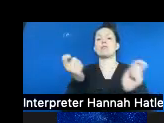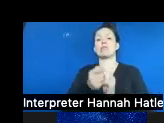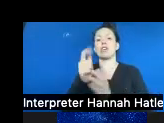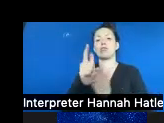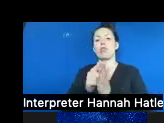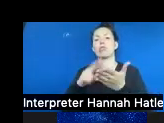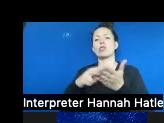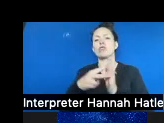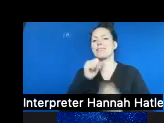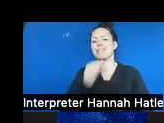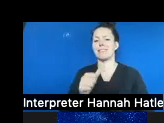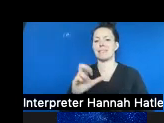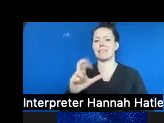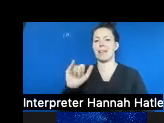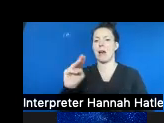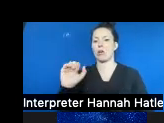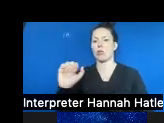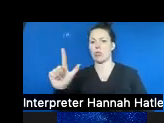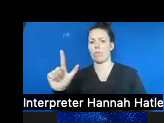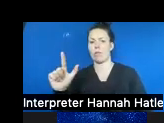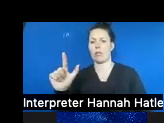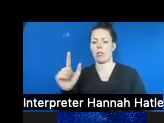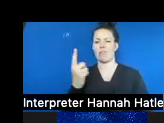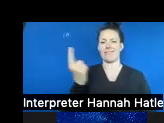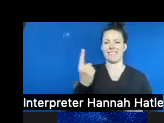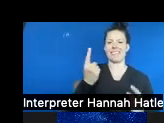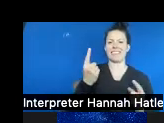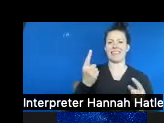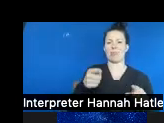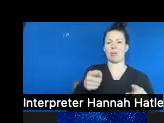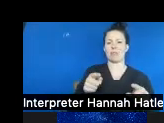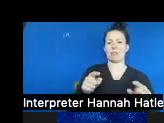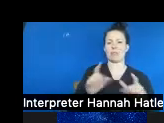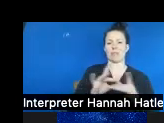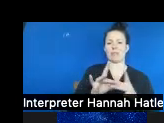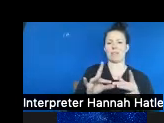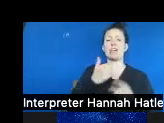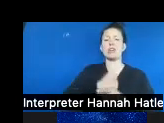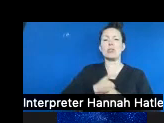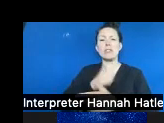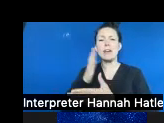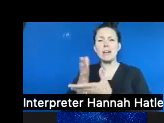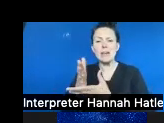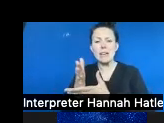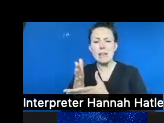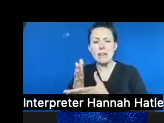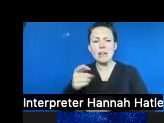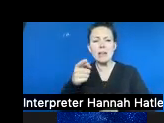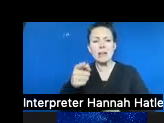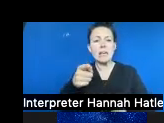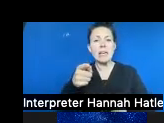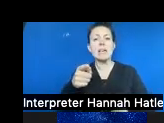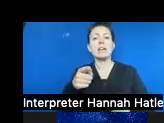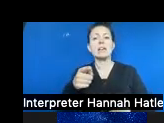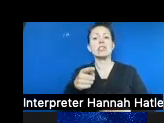we're getting the sellers. I'm so sorry to interrupt, but would that partial